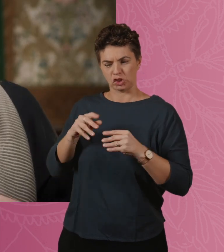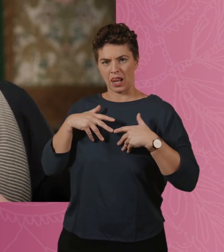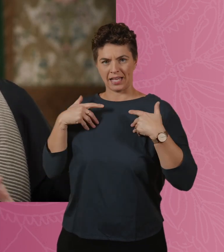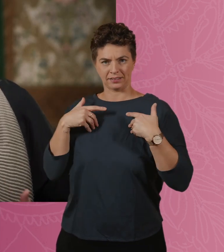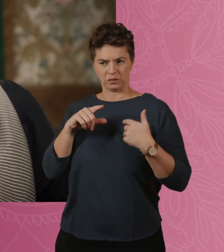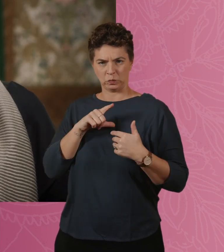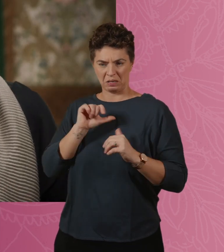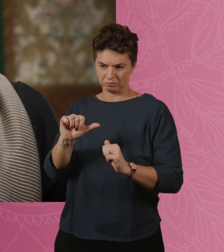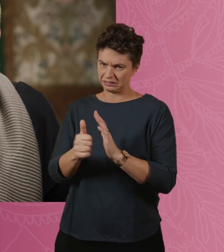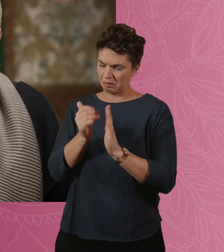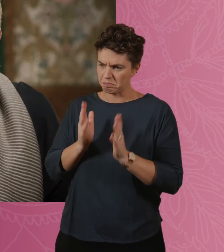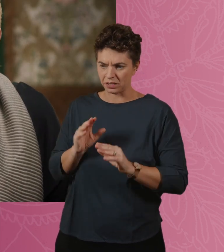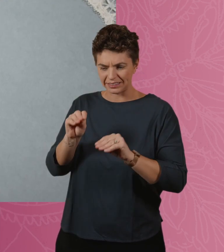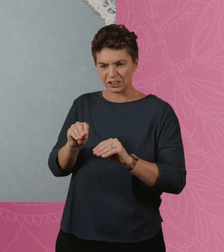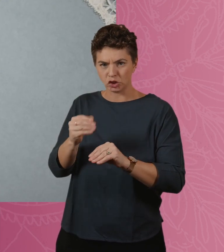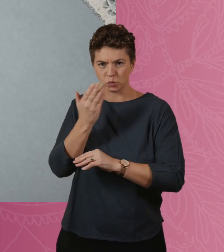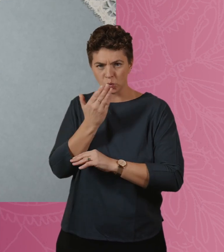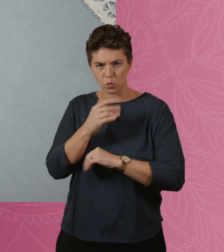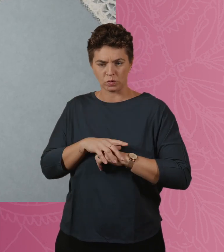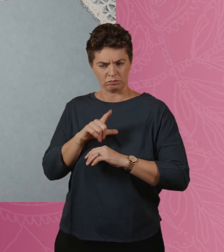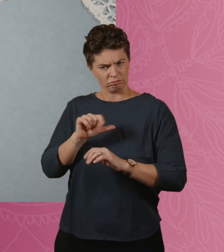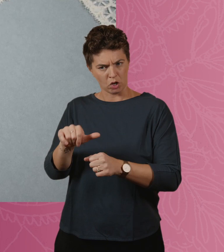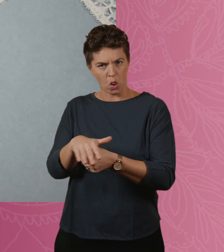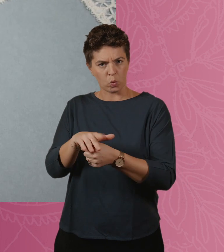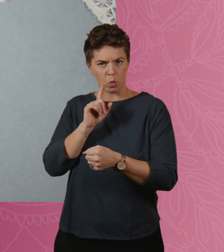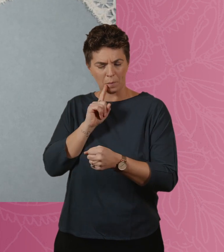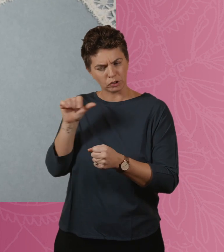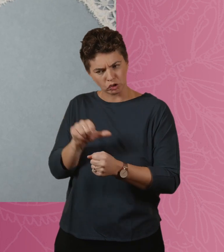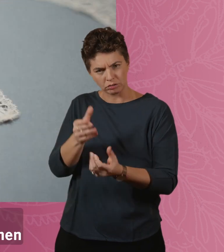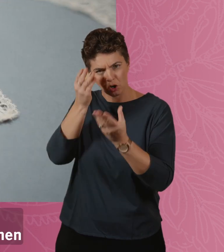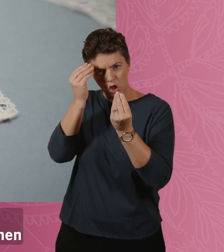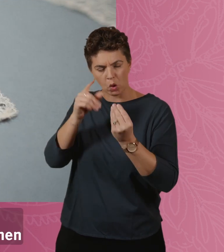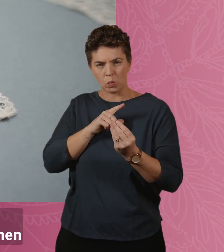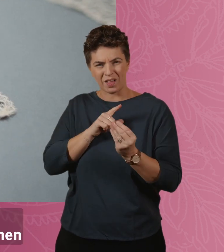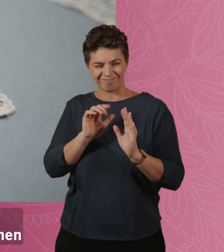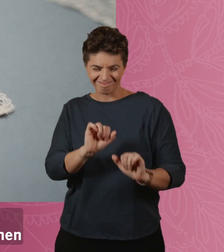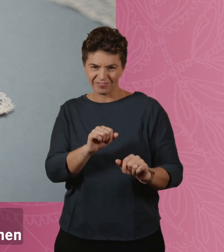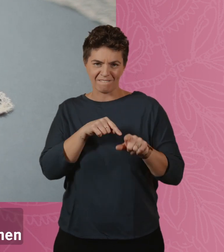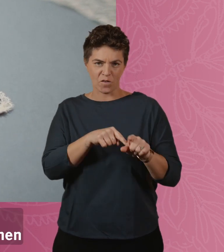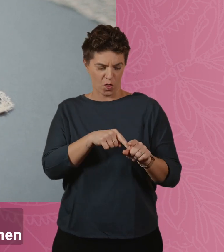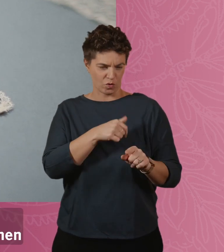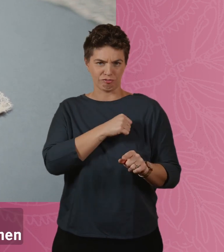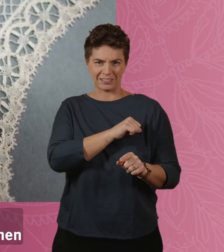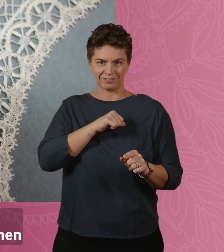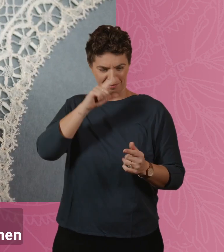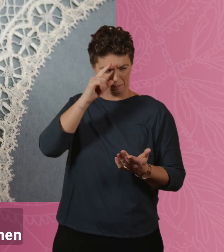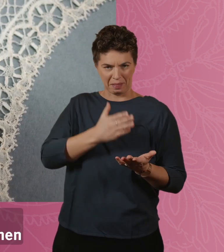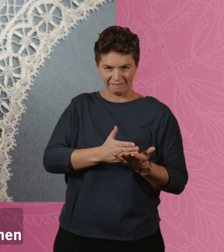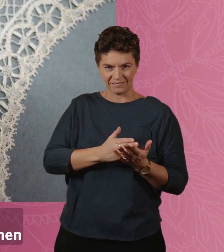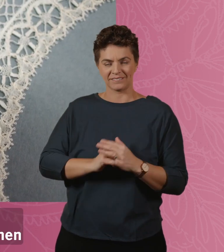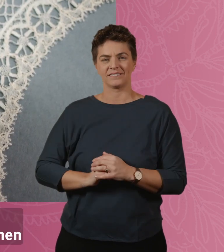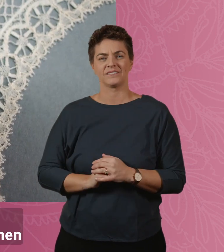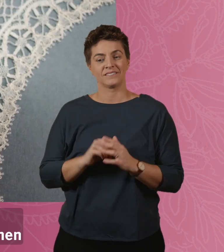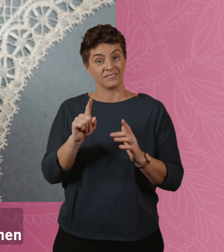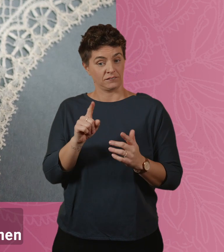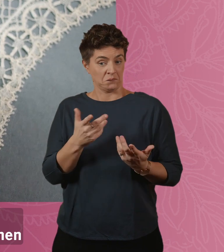orderly skills for local women to acquire. They thought this would be in keeping with Christian beliefs, but it was also